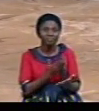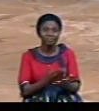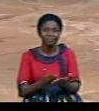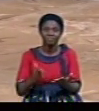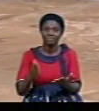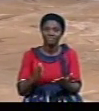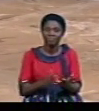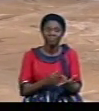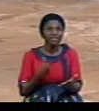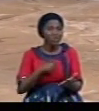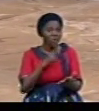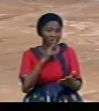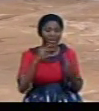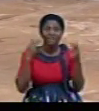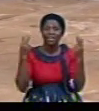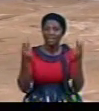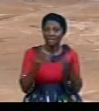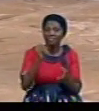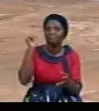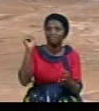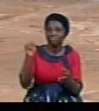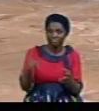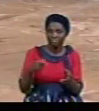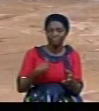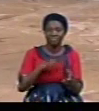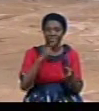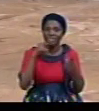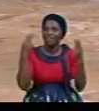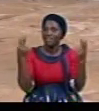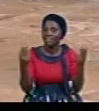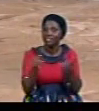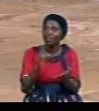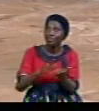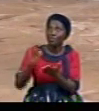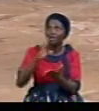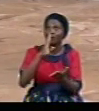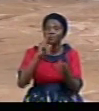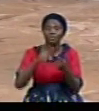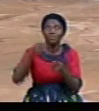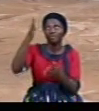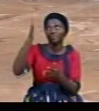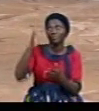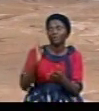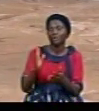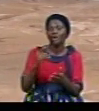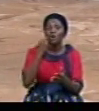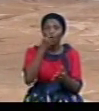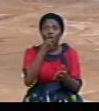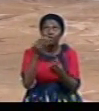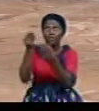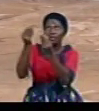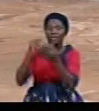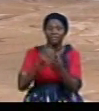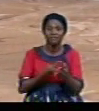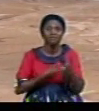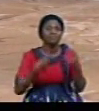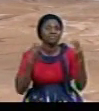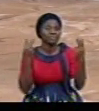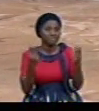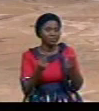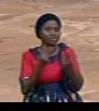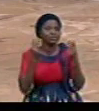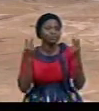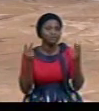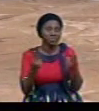are victorious yes we are victorious glory be to God who has